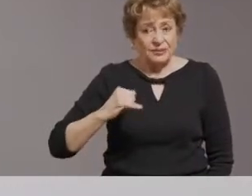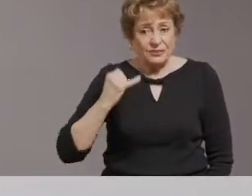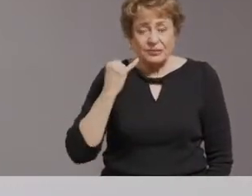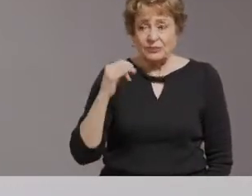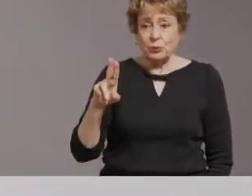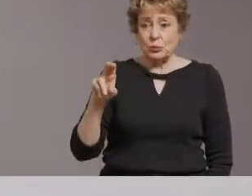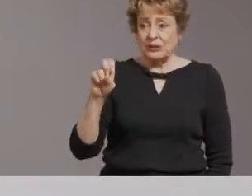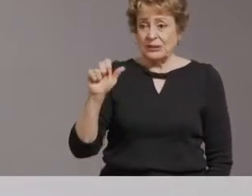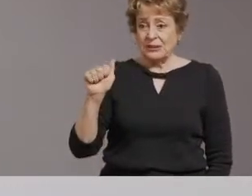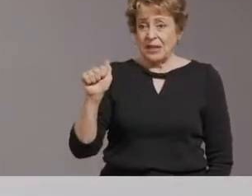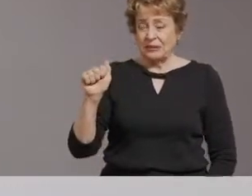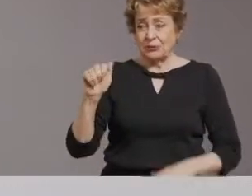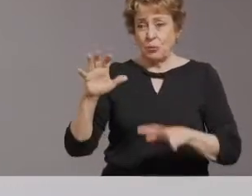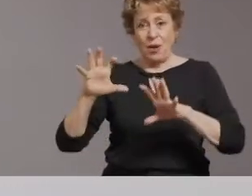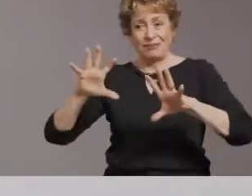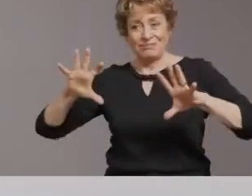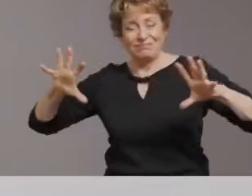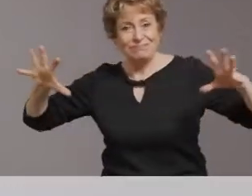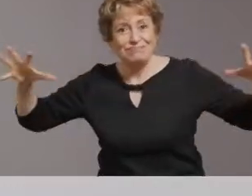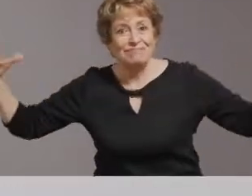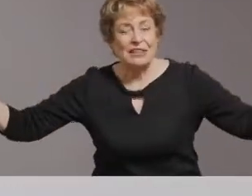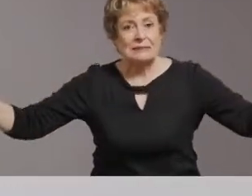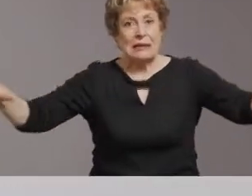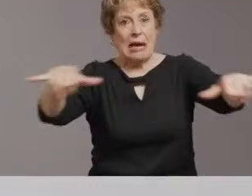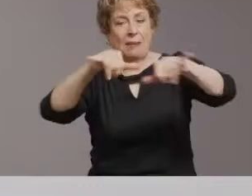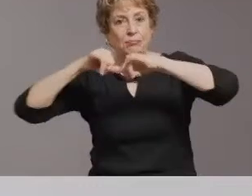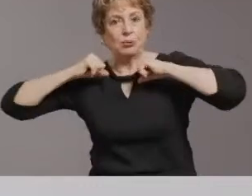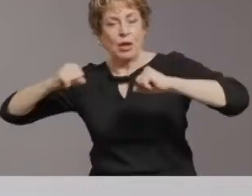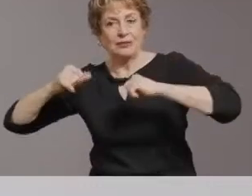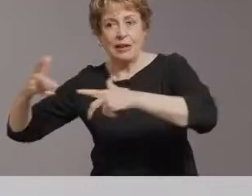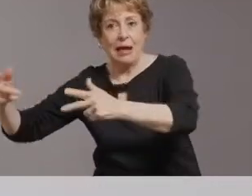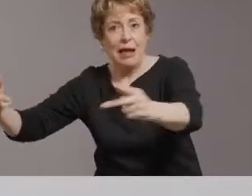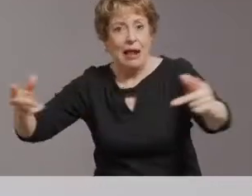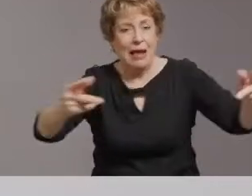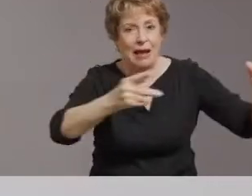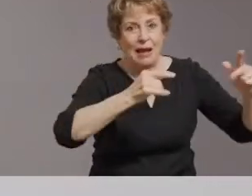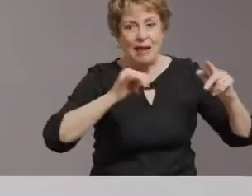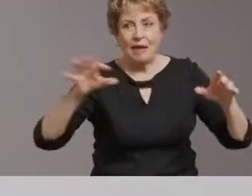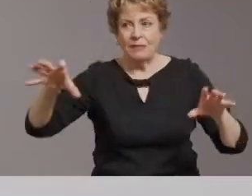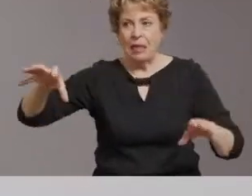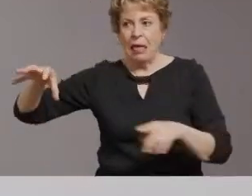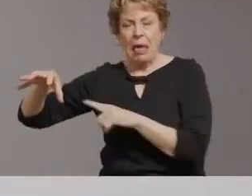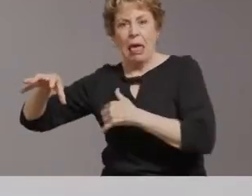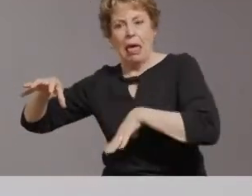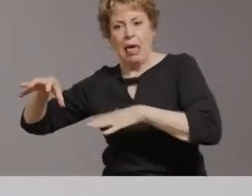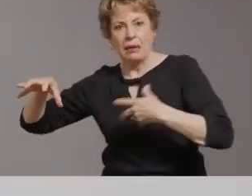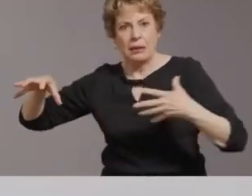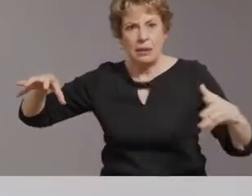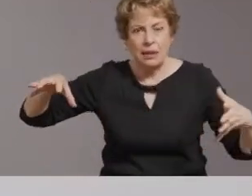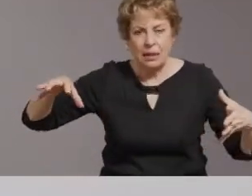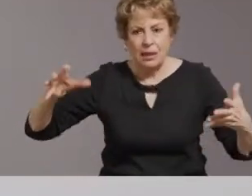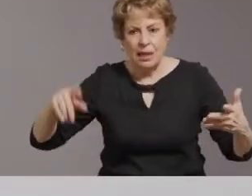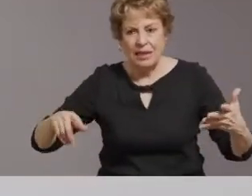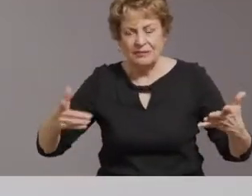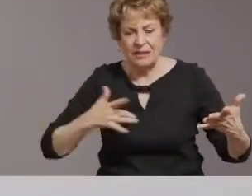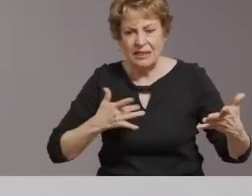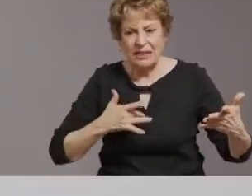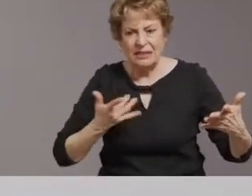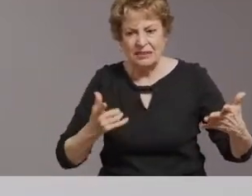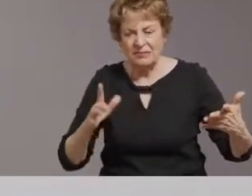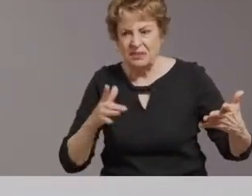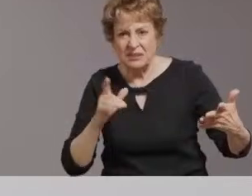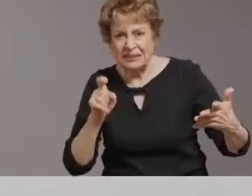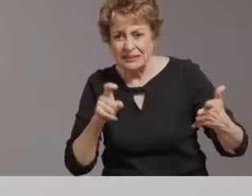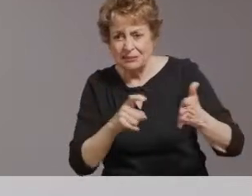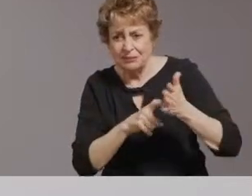that demand for the vaccine is at about that 55 to 60% number? So it may be a little bit higher than that.